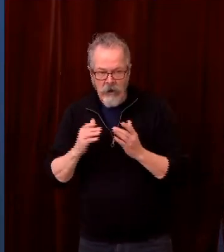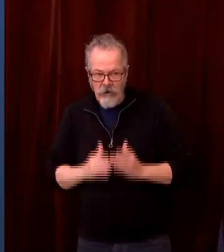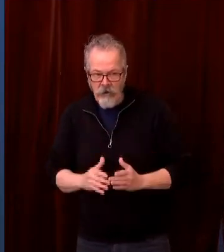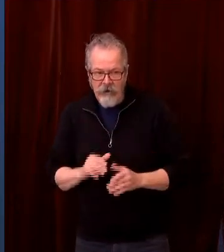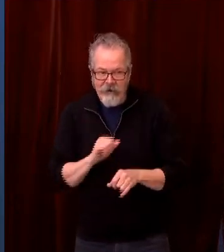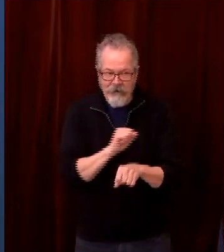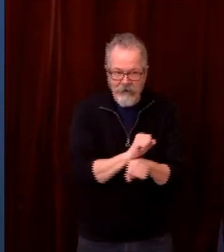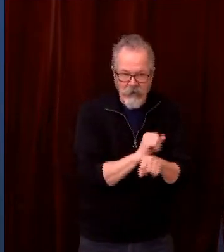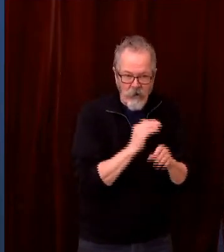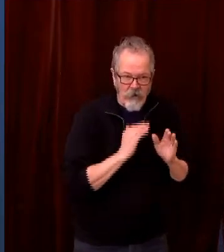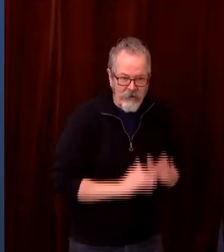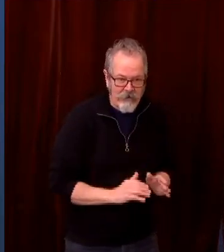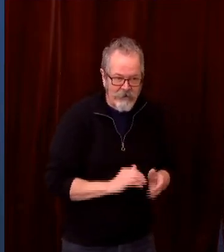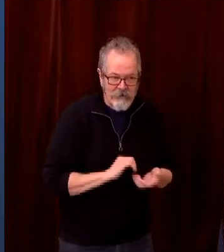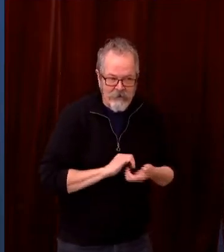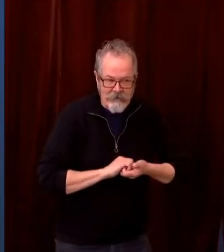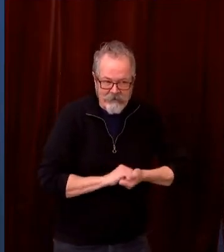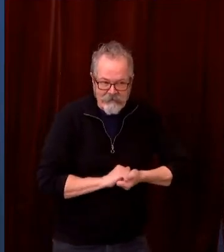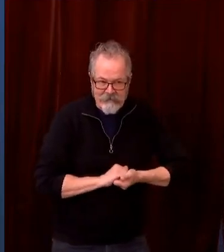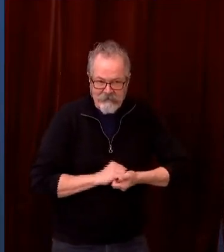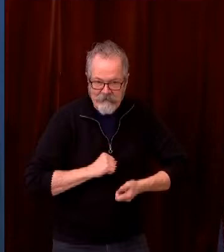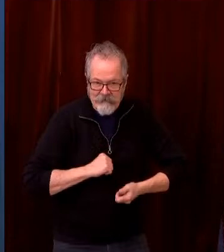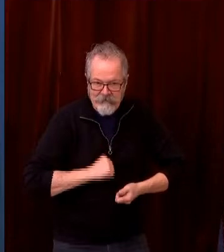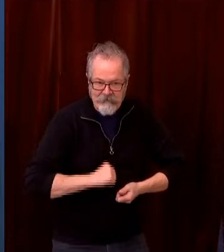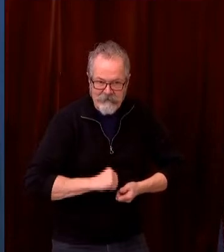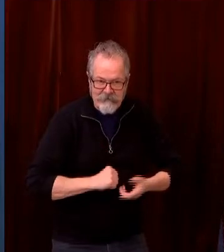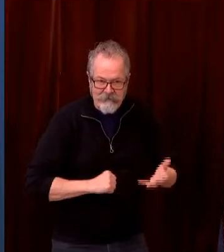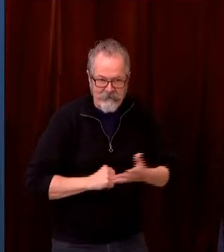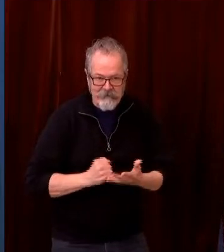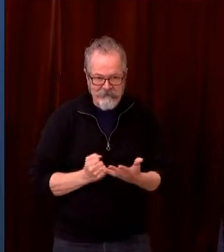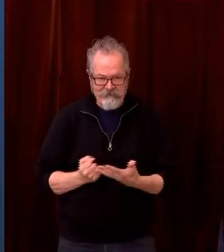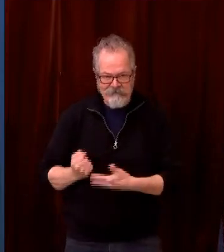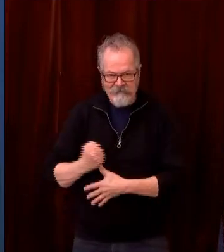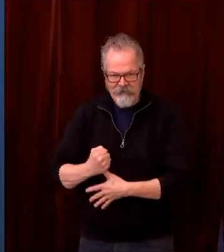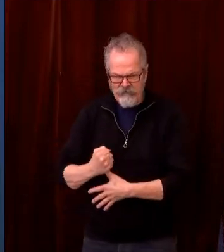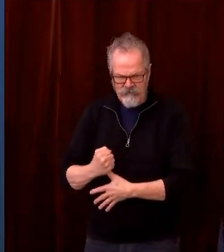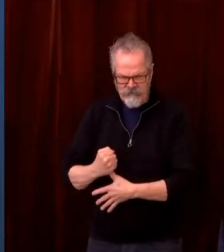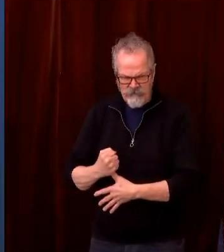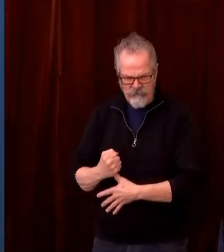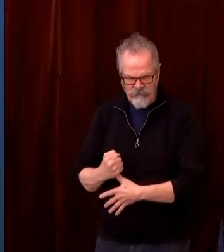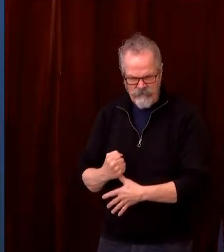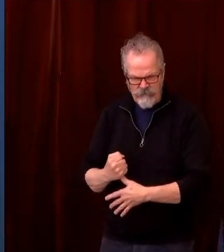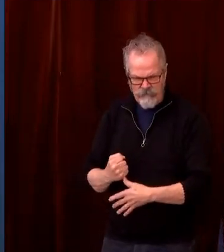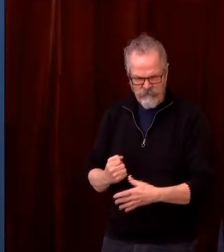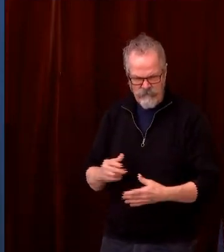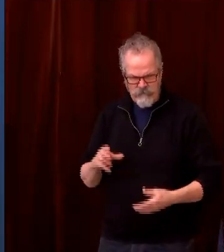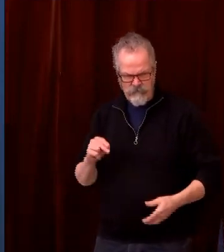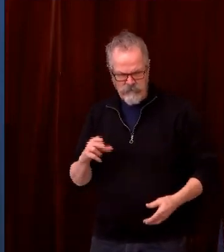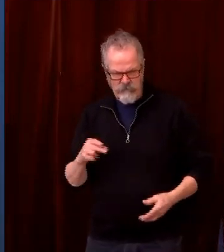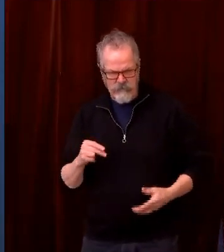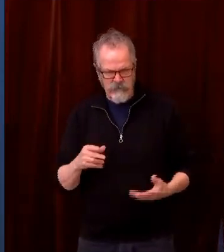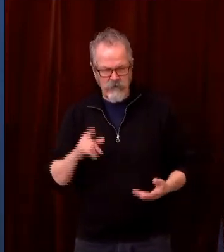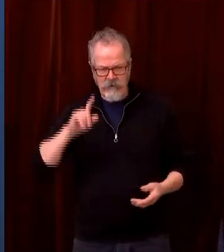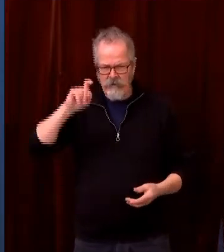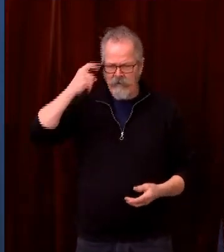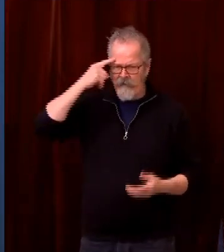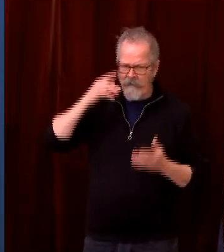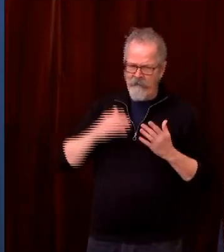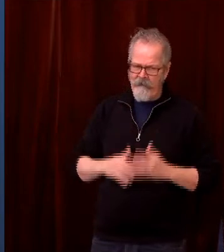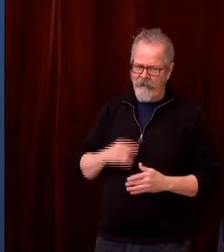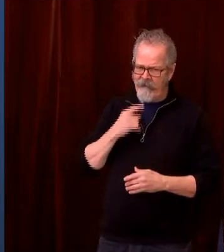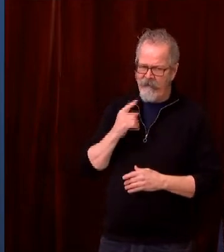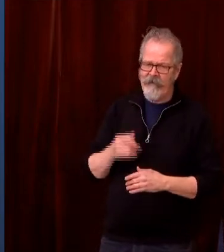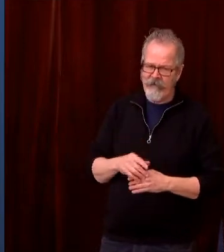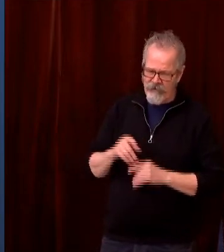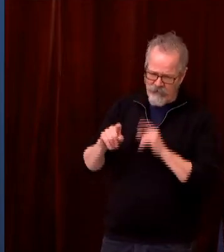it? Well, first off, on the double booking, it's certainly understanding that people will try multiple